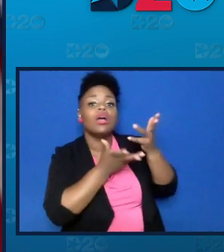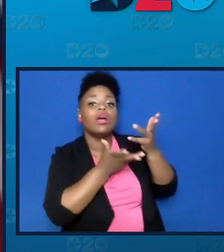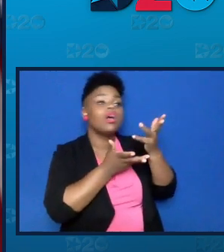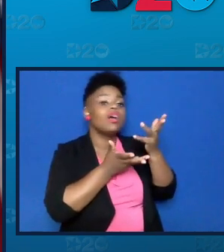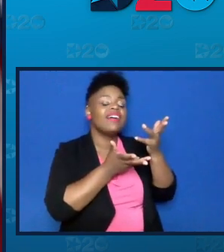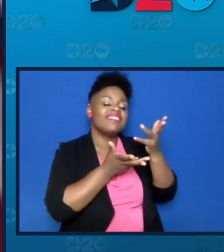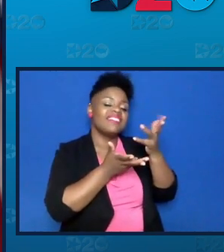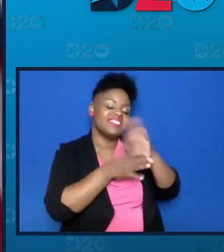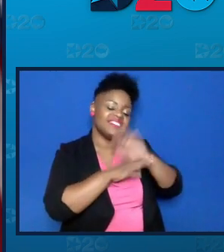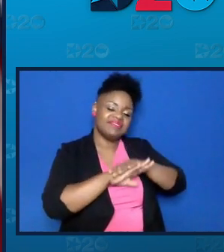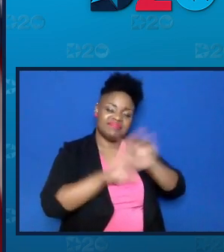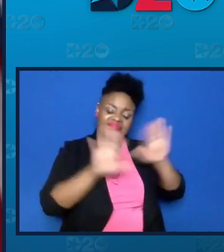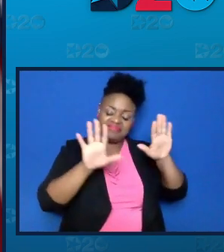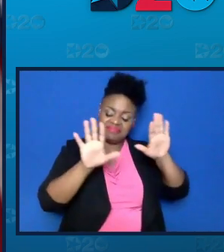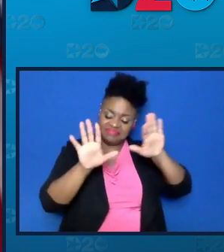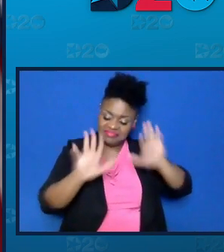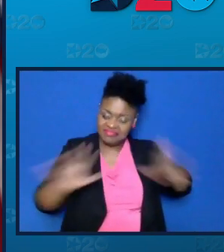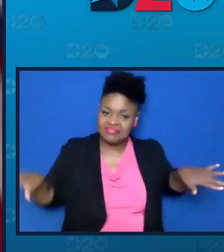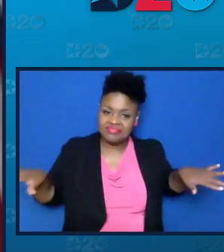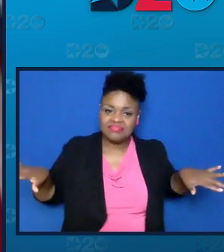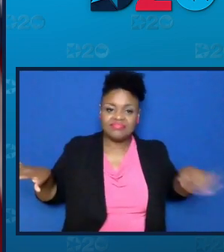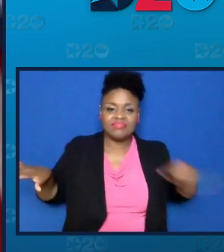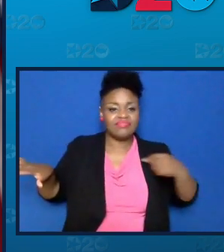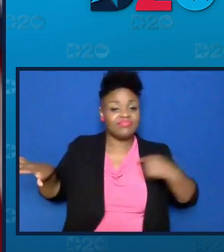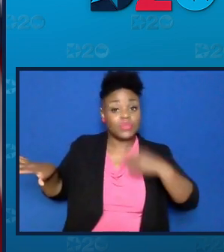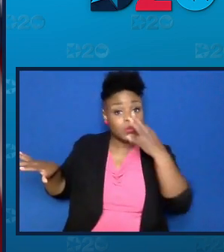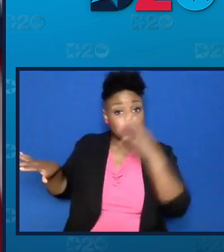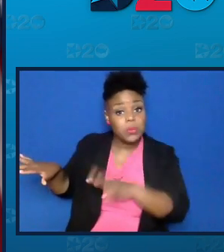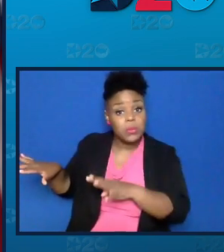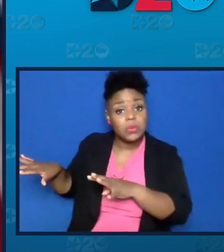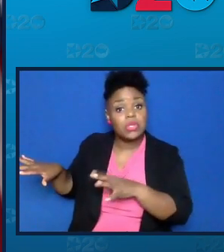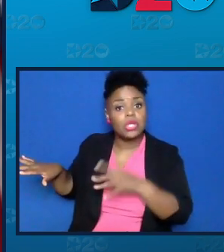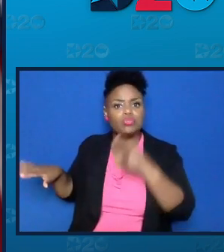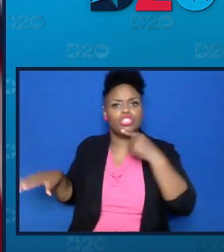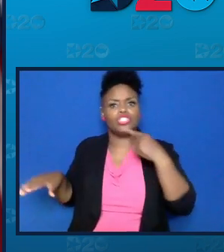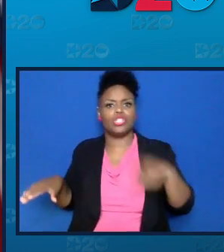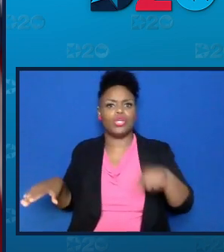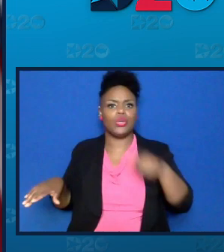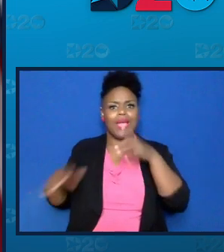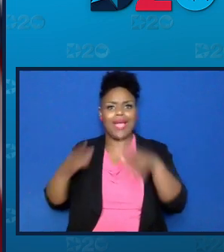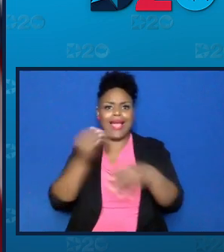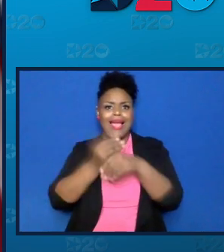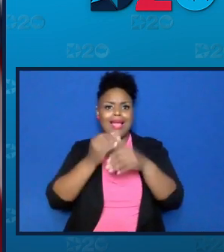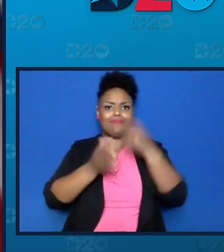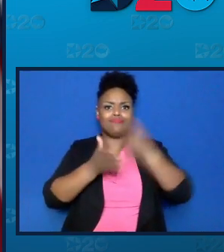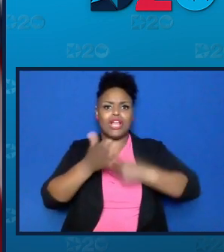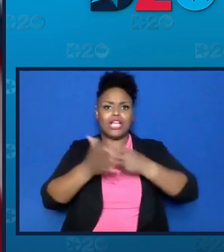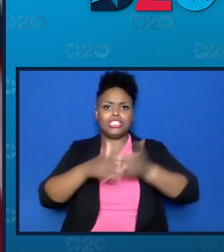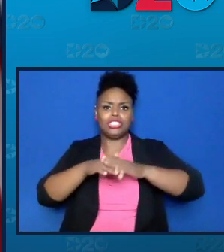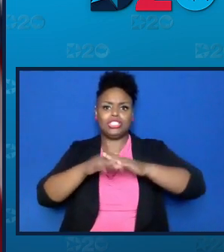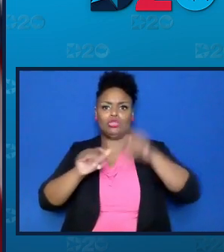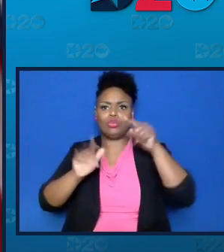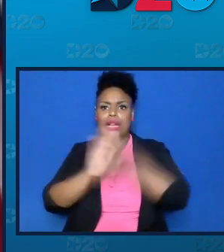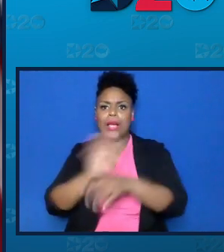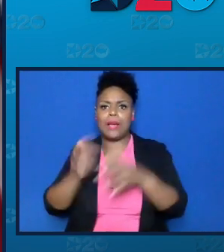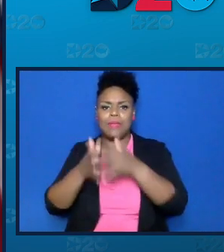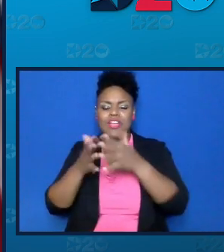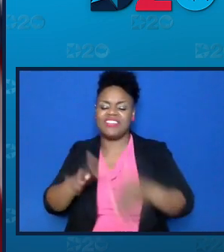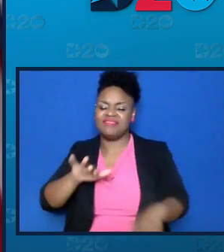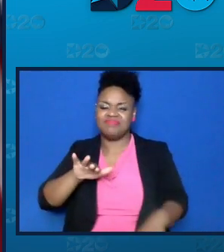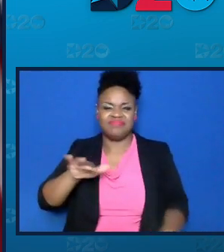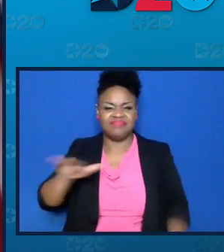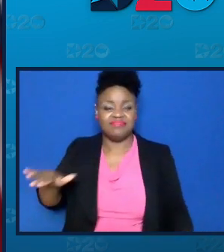turn a blind eye to Russian bounties on the heads of American soldiers. nor will I put up with foreign interference in our